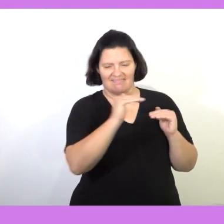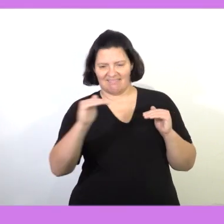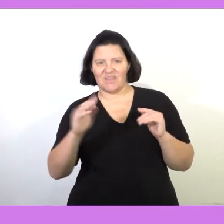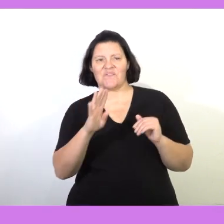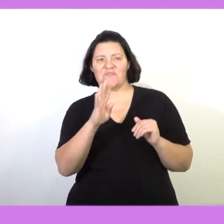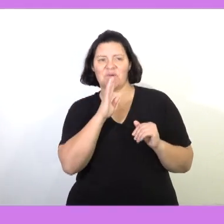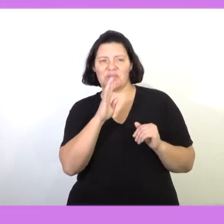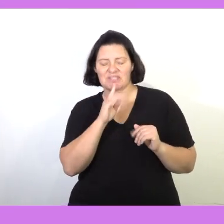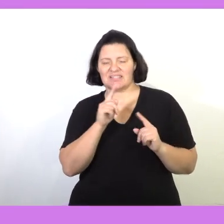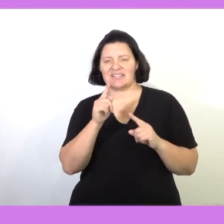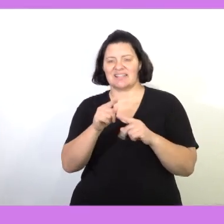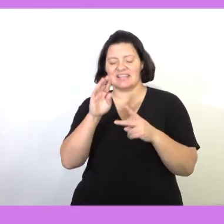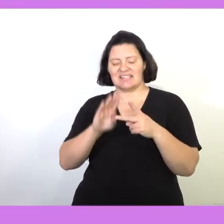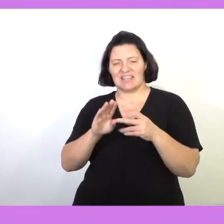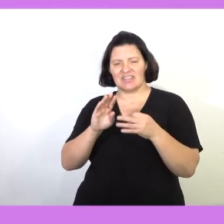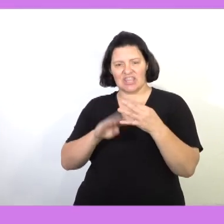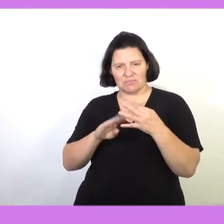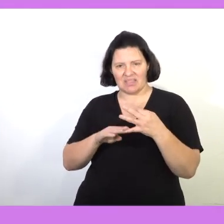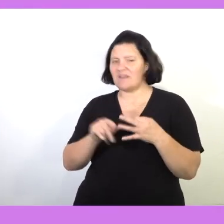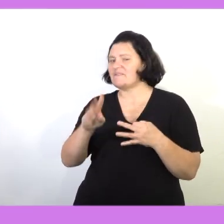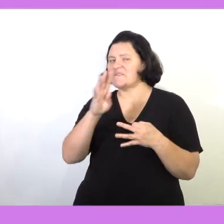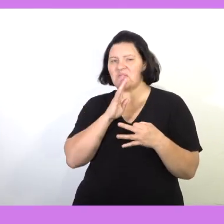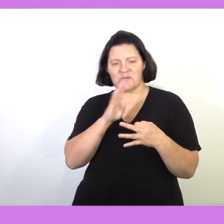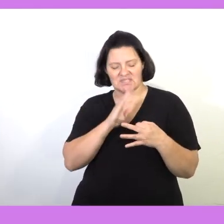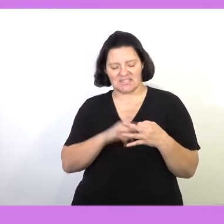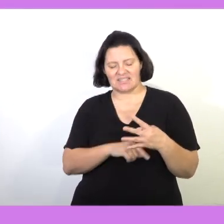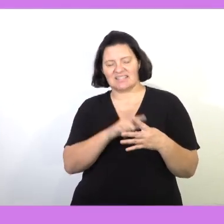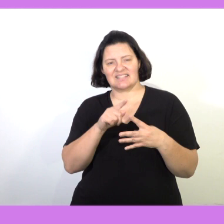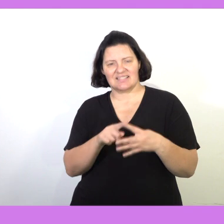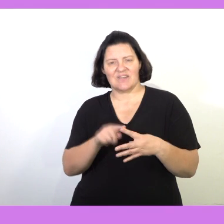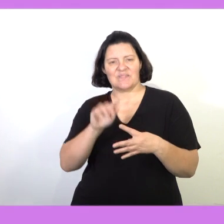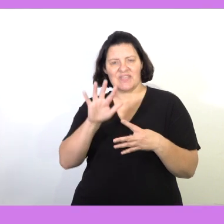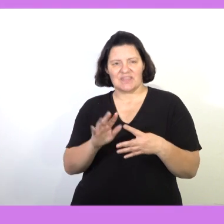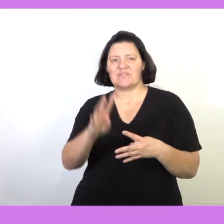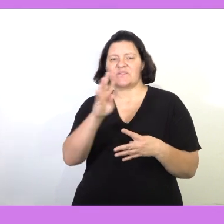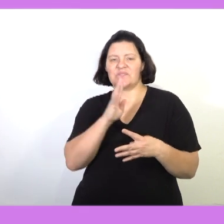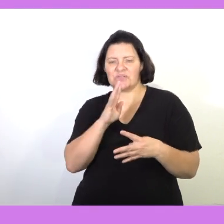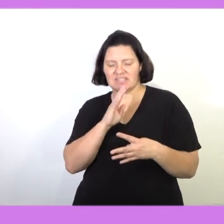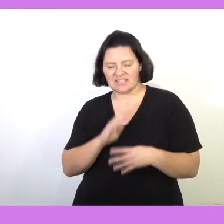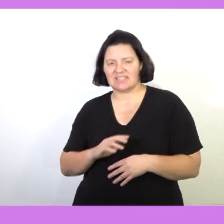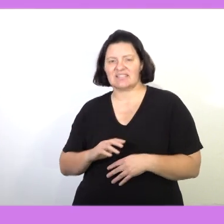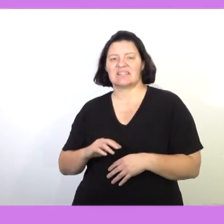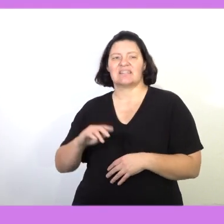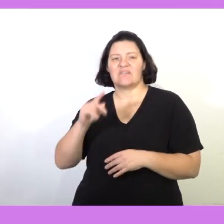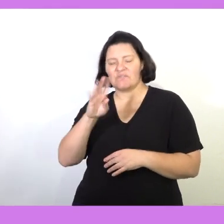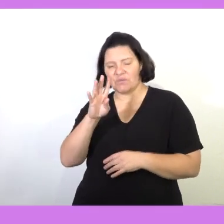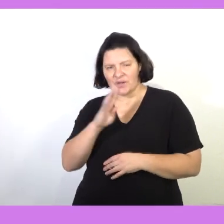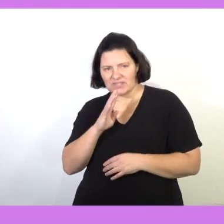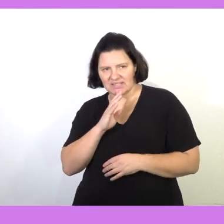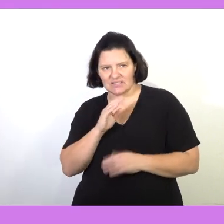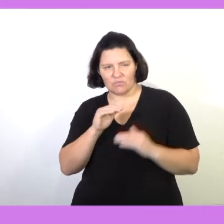The second month, still 4,000. The third, 4,000,